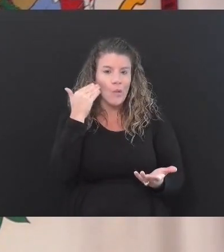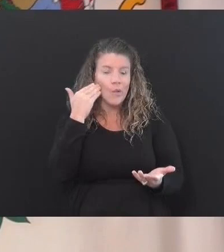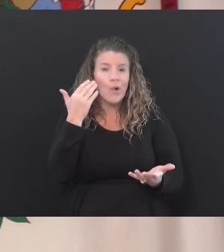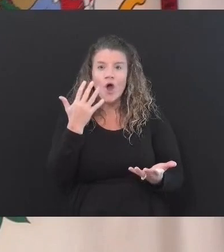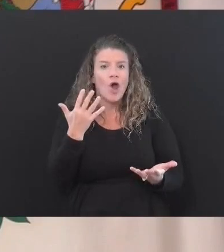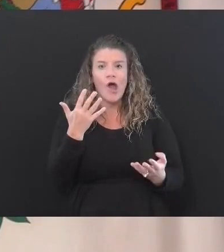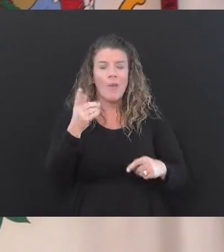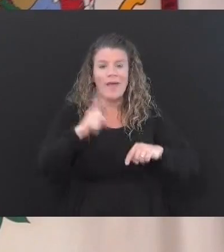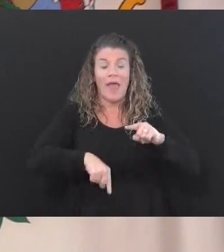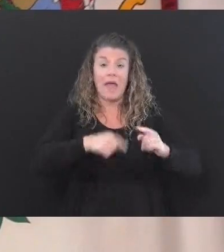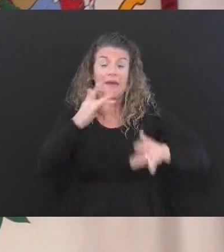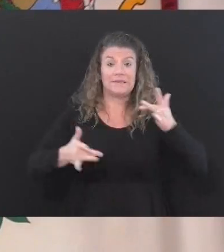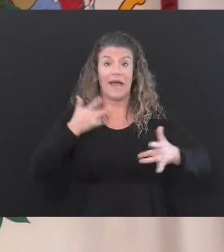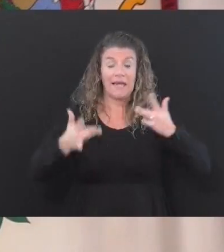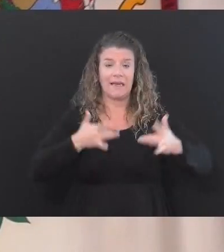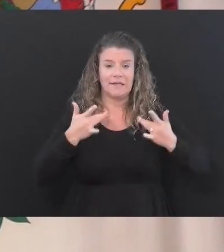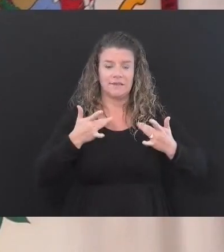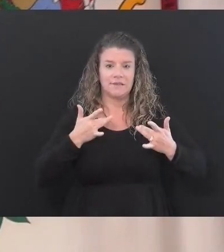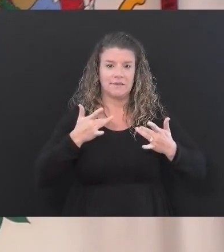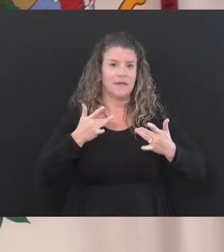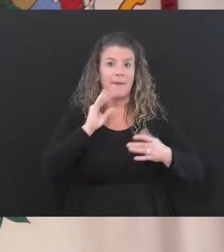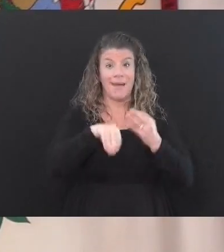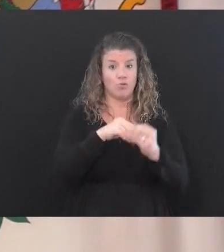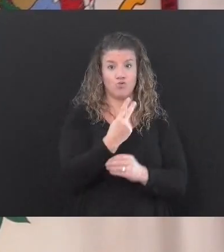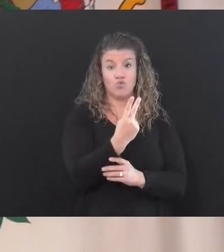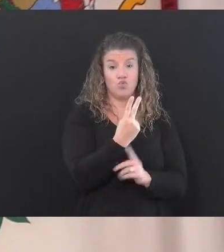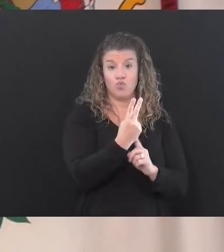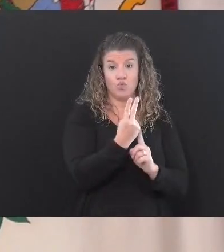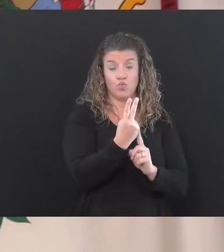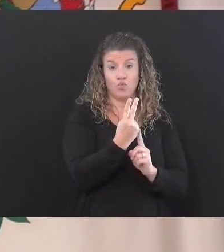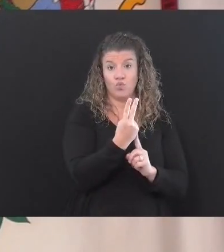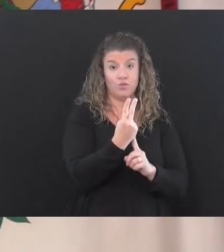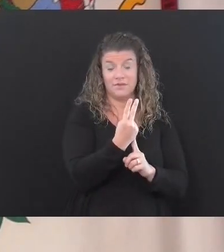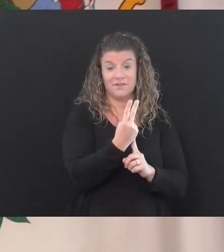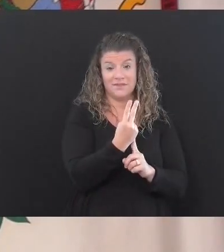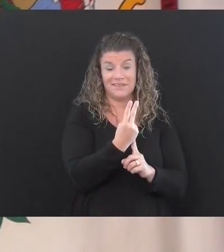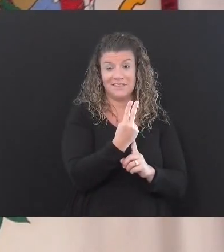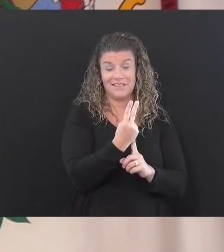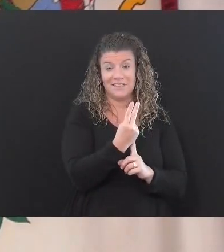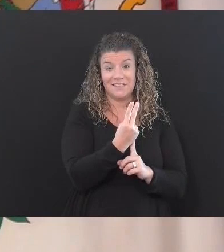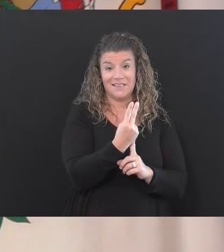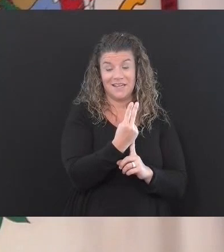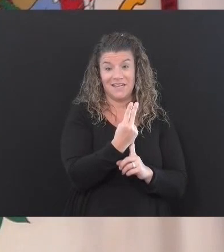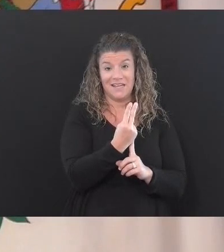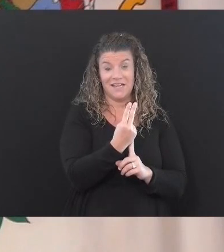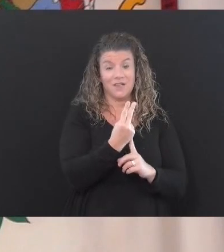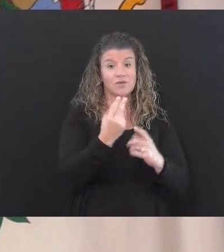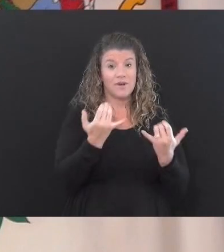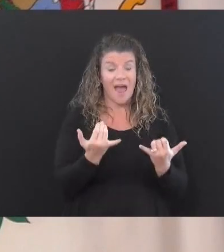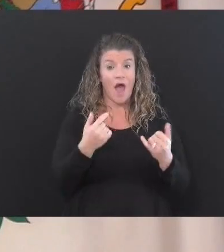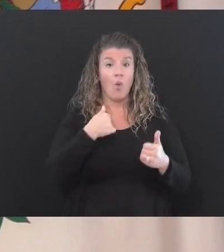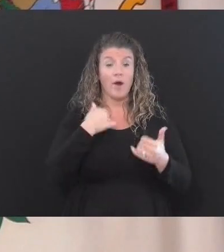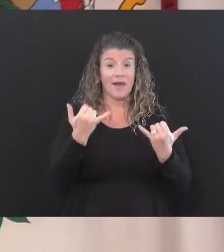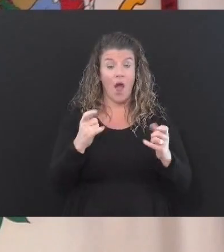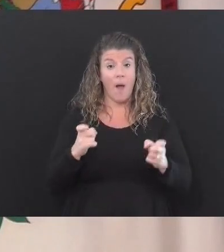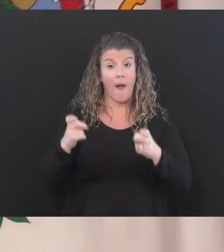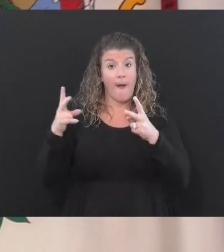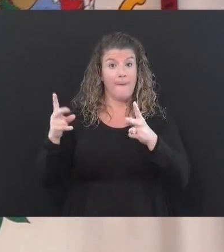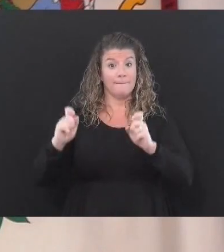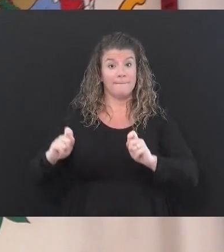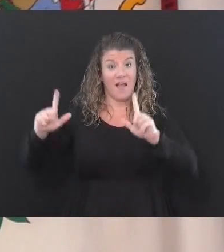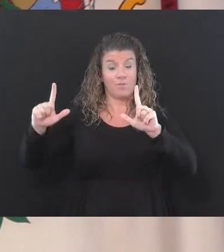we can't get excited at all about 2, and we're updating now twice a